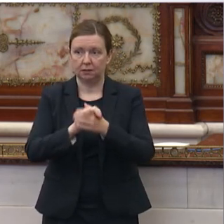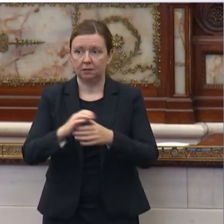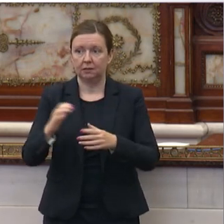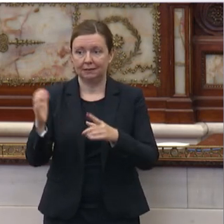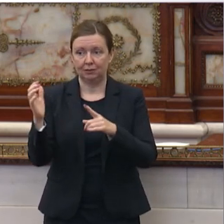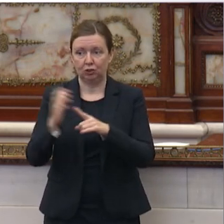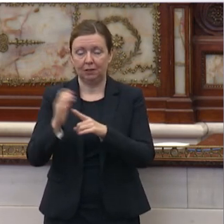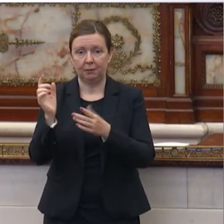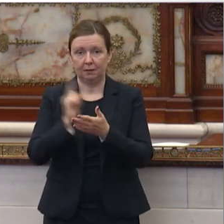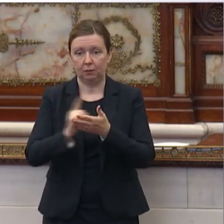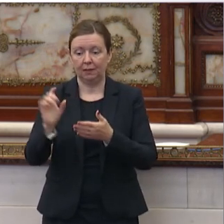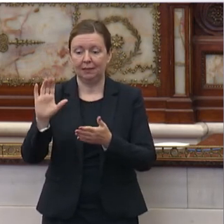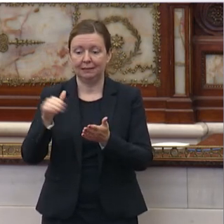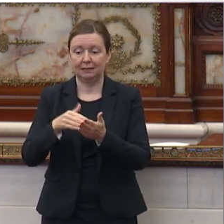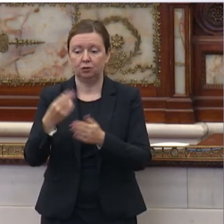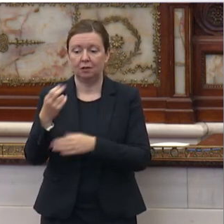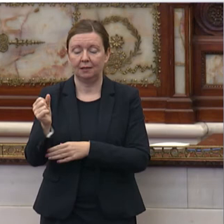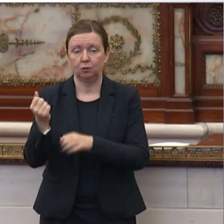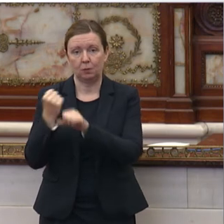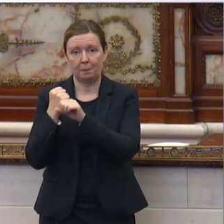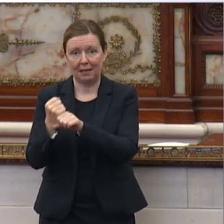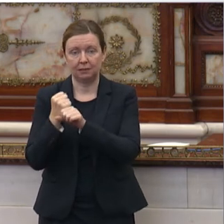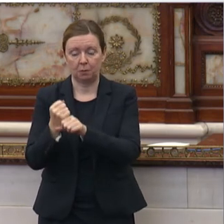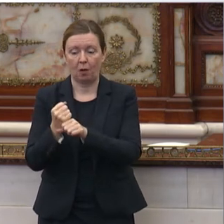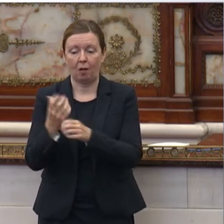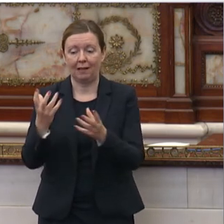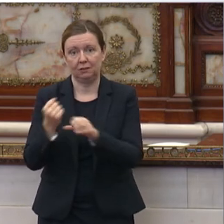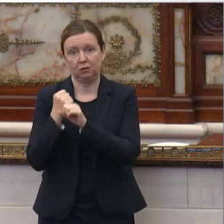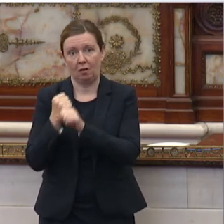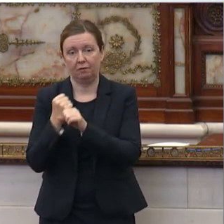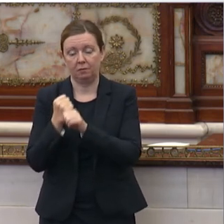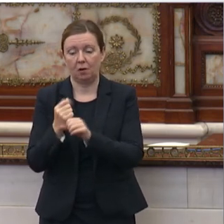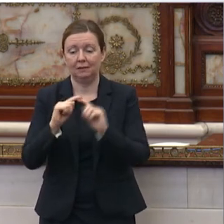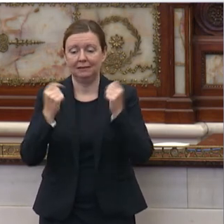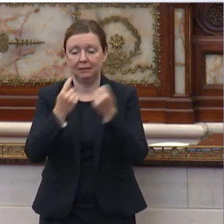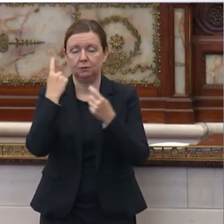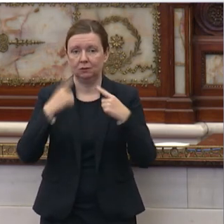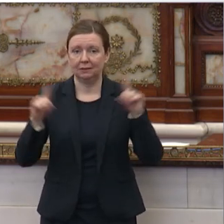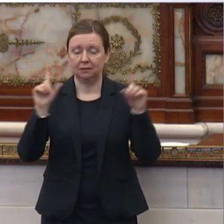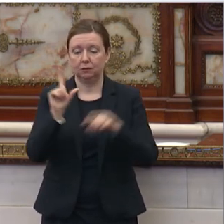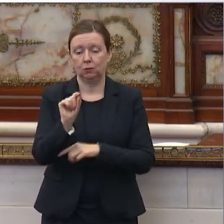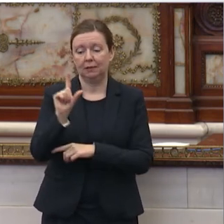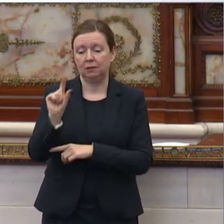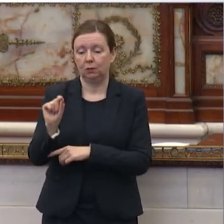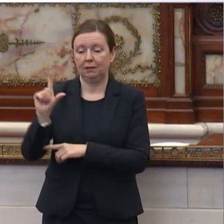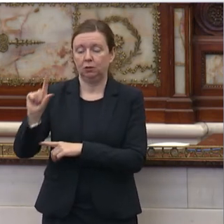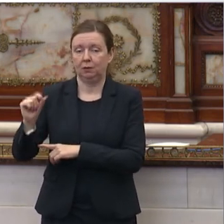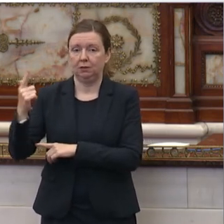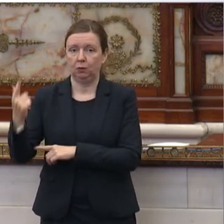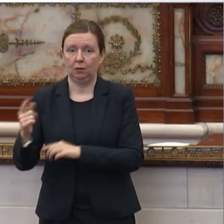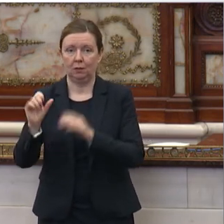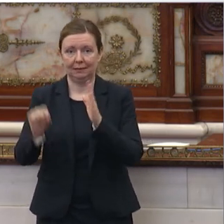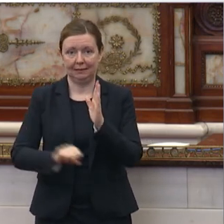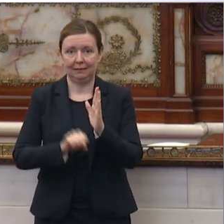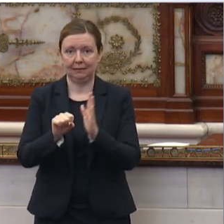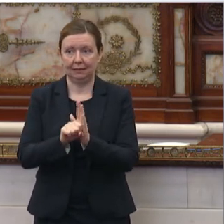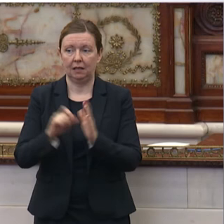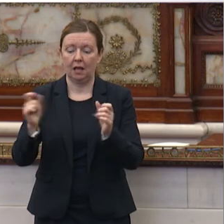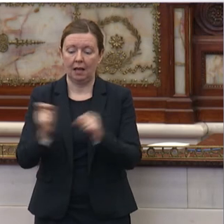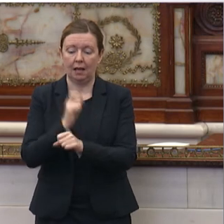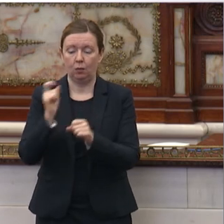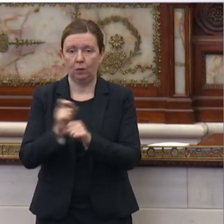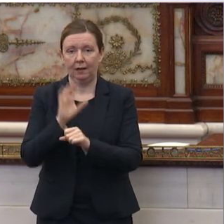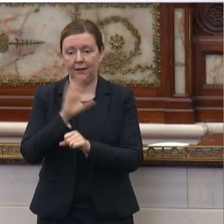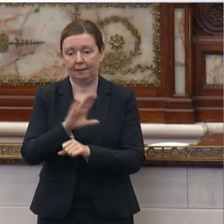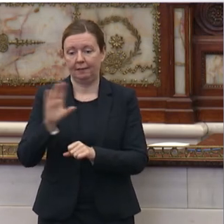Week, Central High School baseball and softball teams for their successful 2020-2021 season and winning their